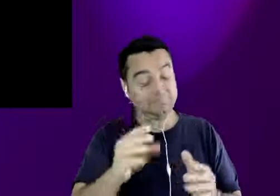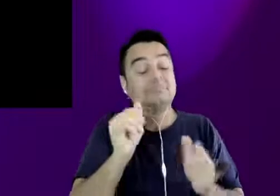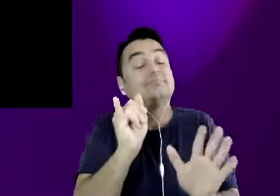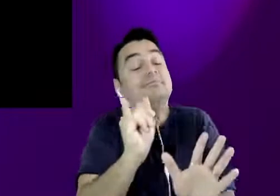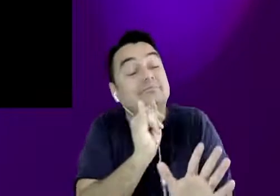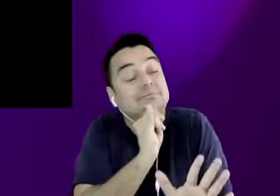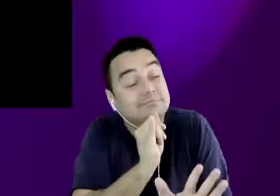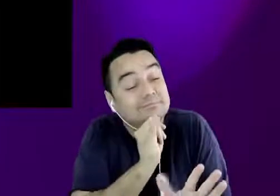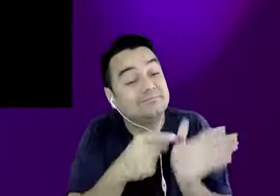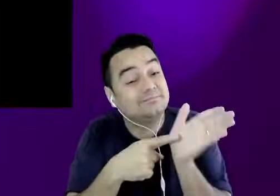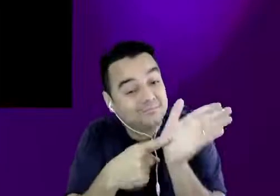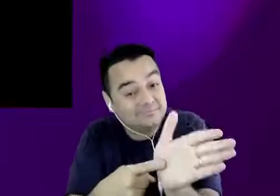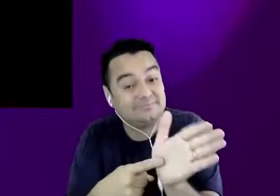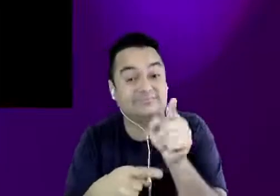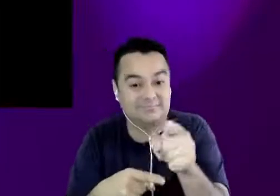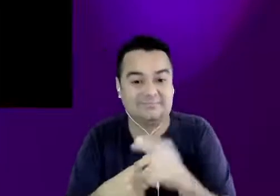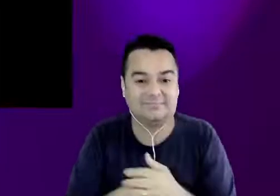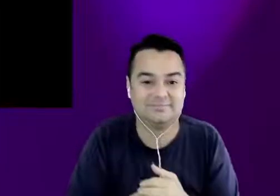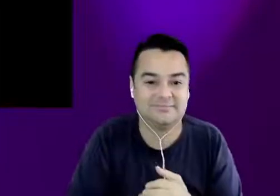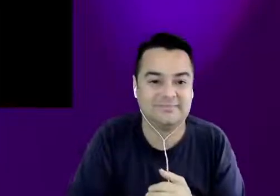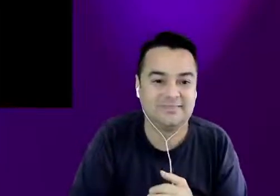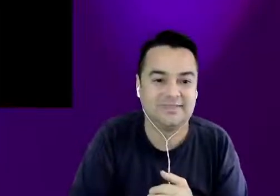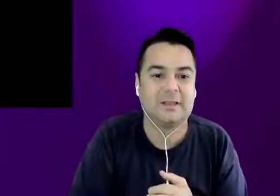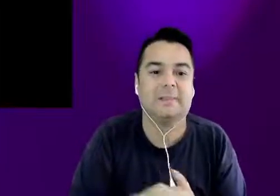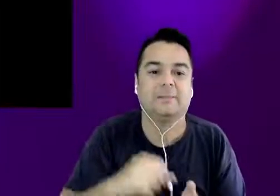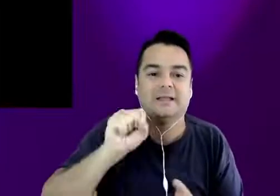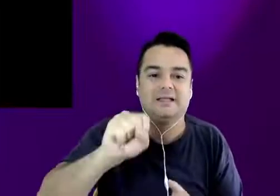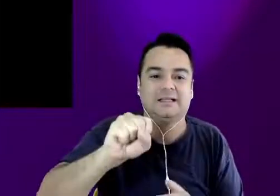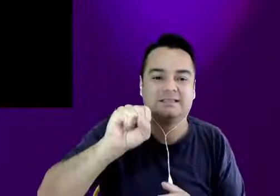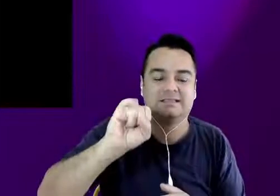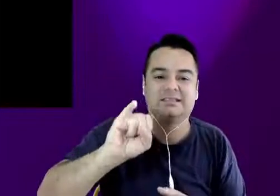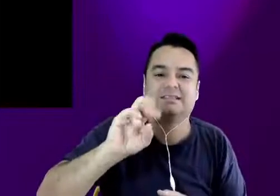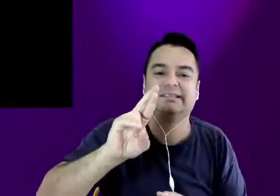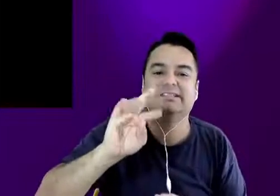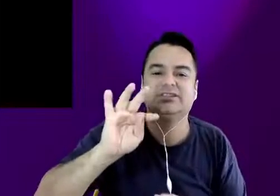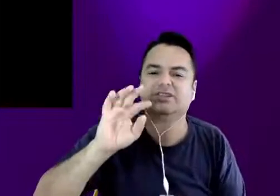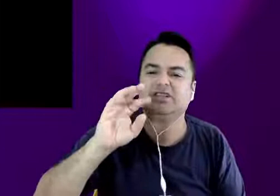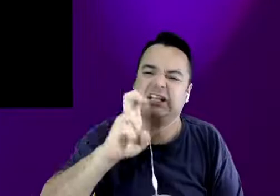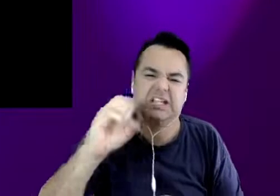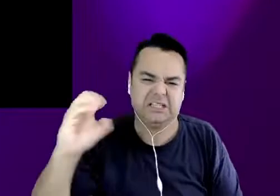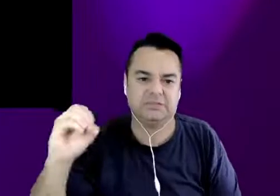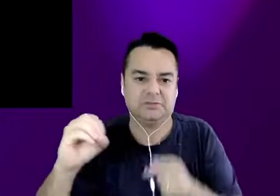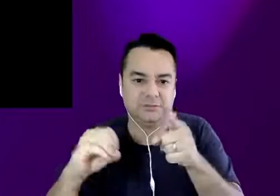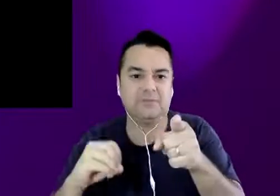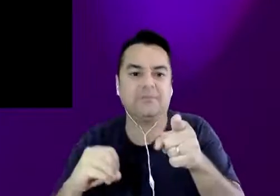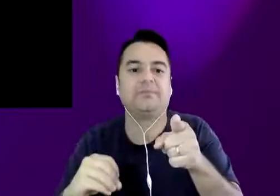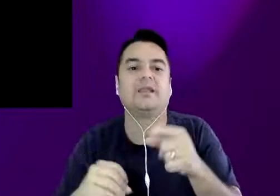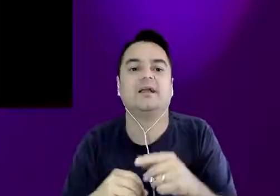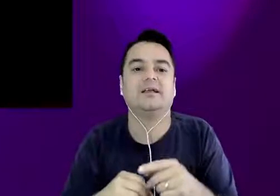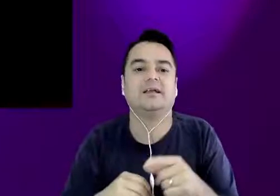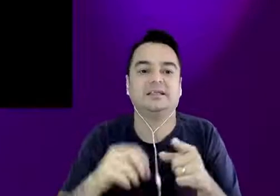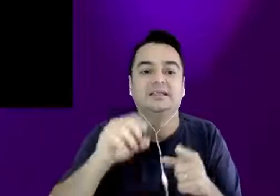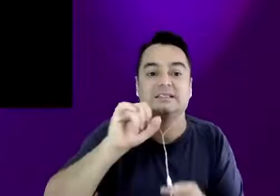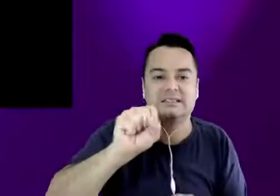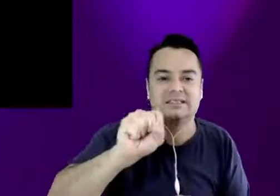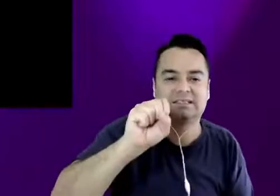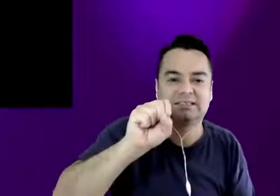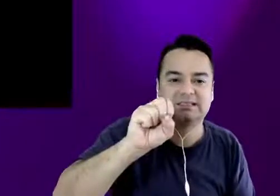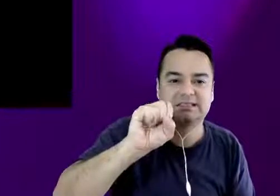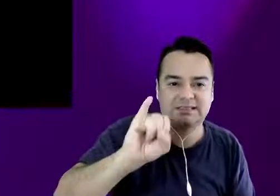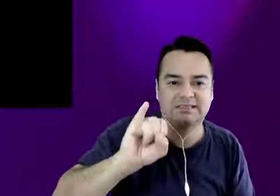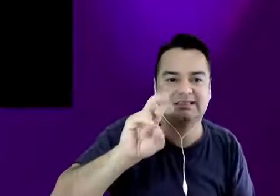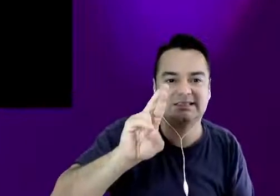the sirtuins are a group, a family of important regulator of reactive